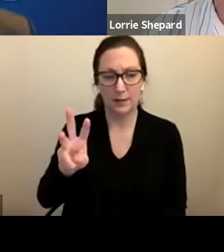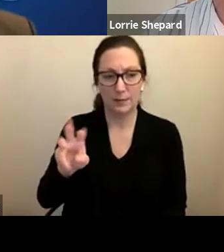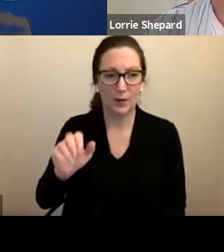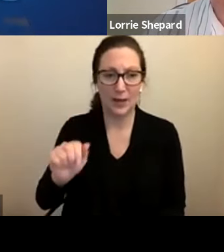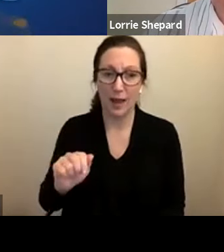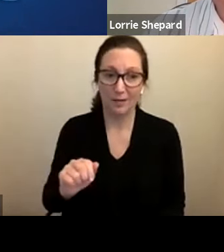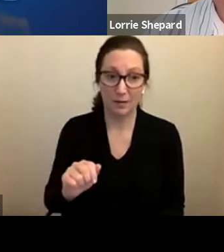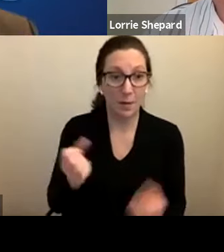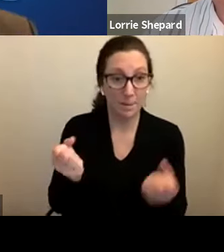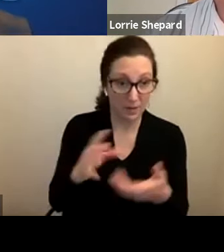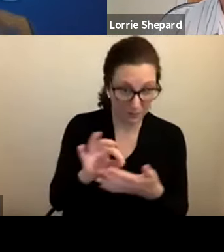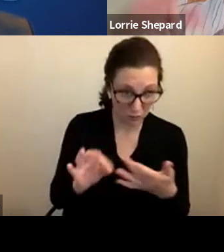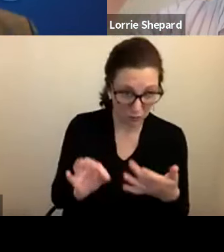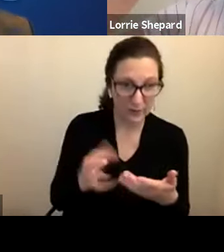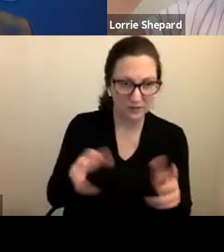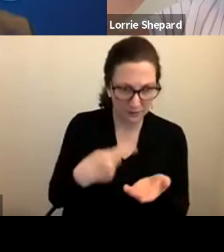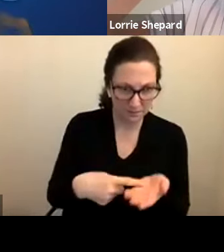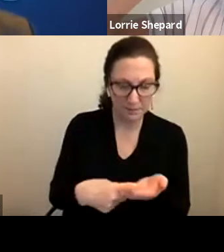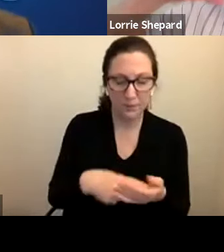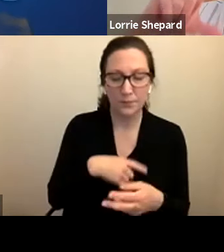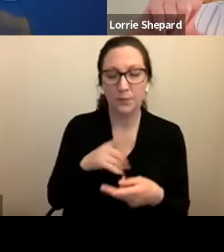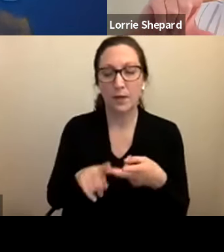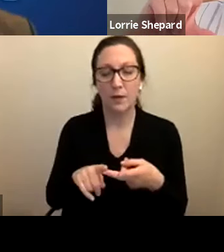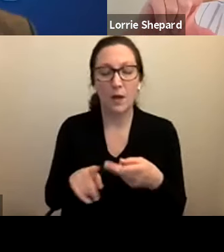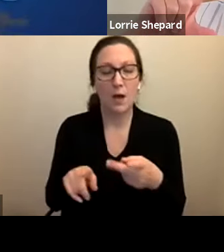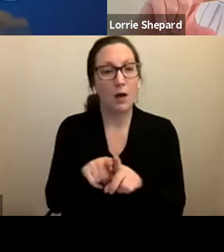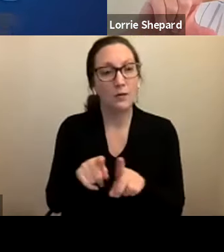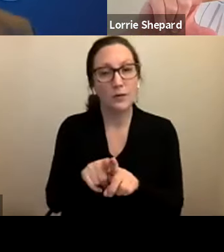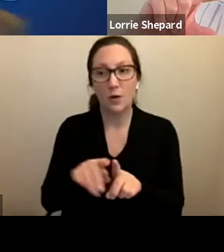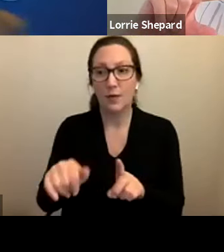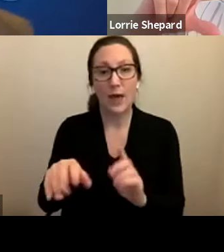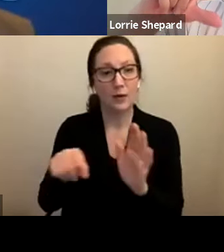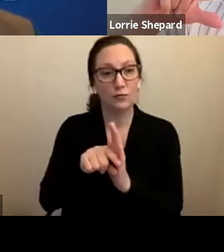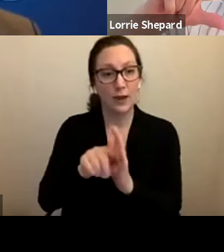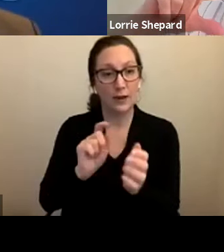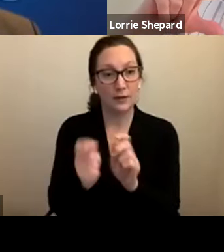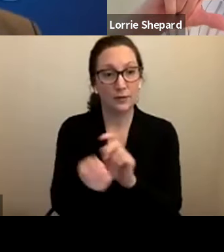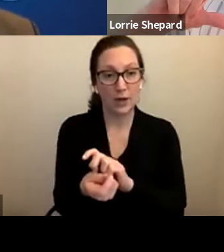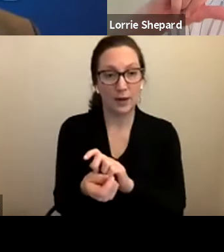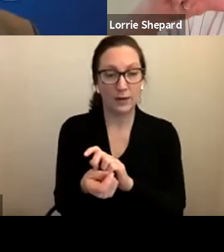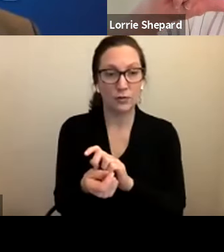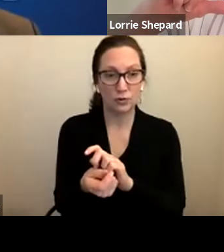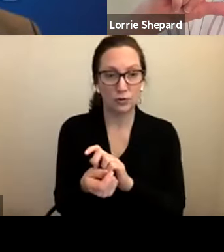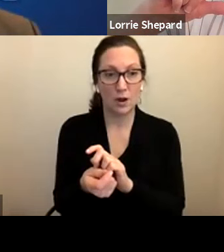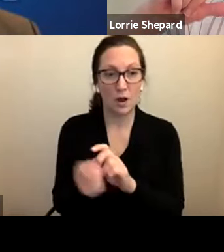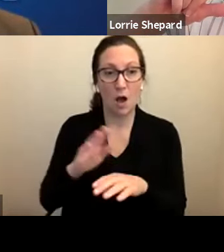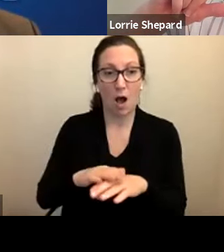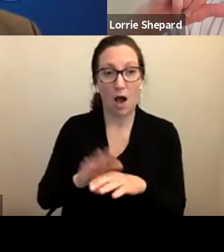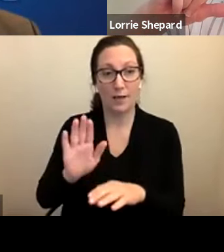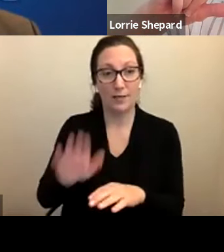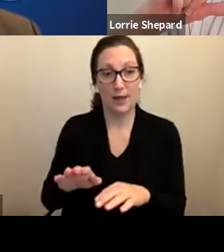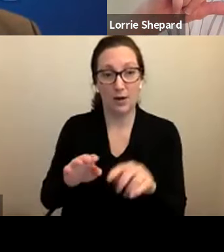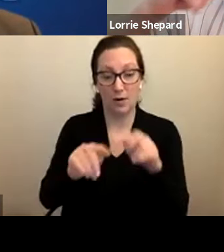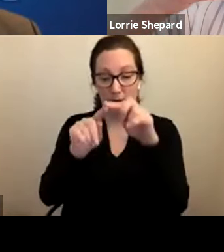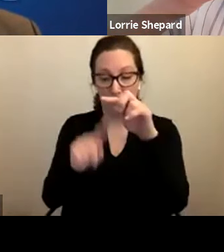you should notice is that the grade change on their vertical score